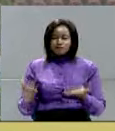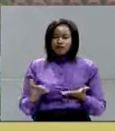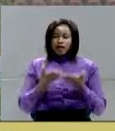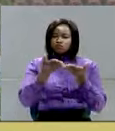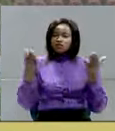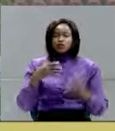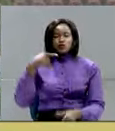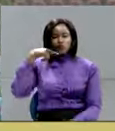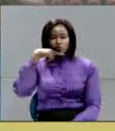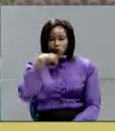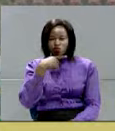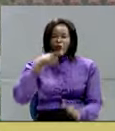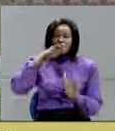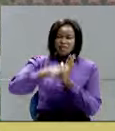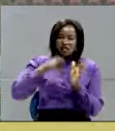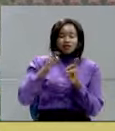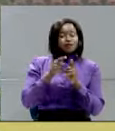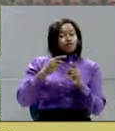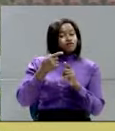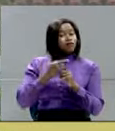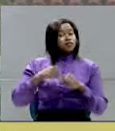front, even from our own selves.